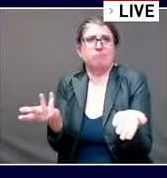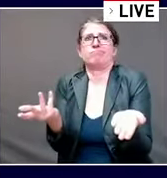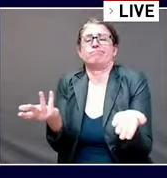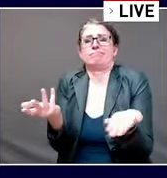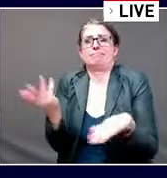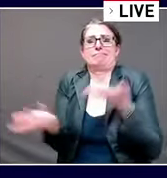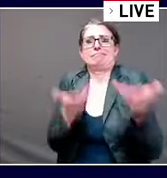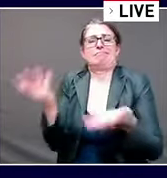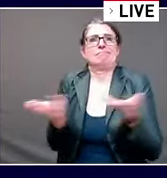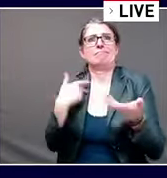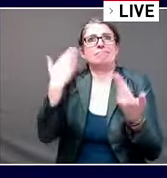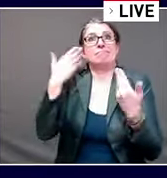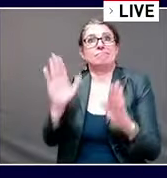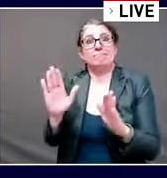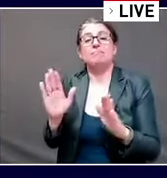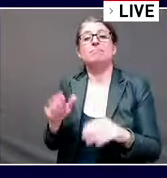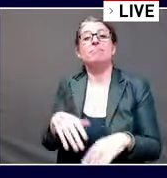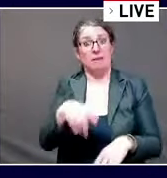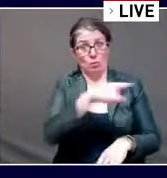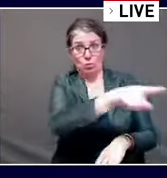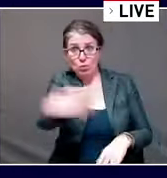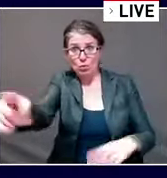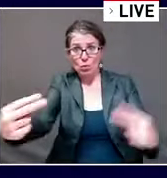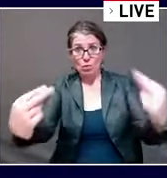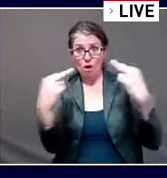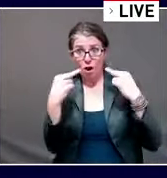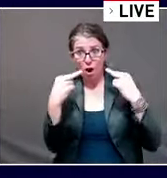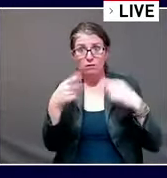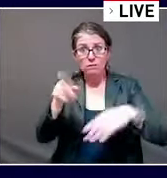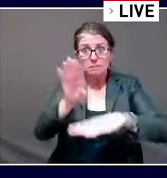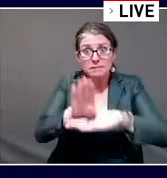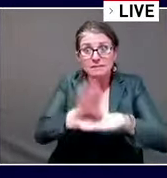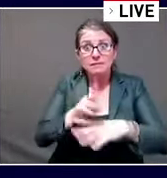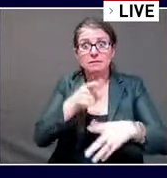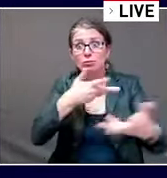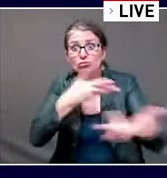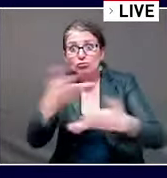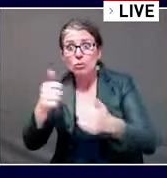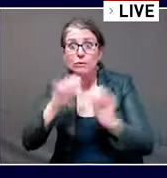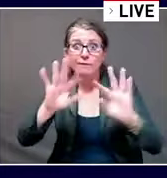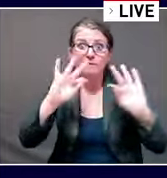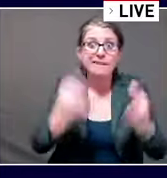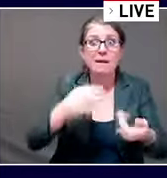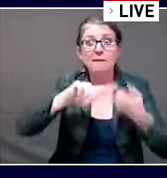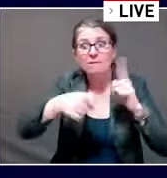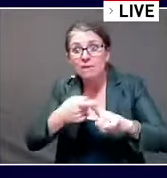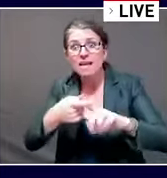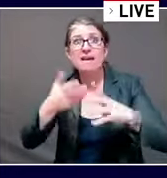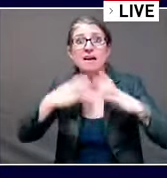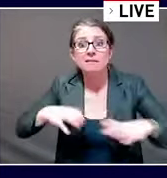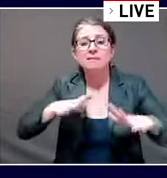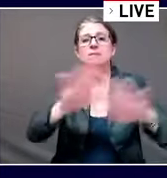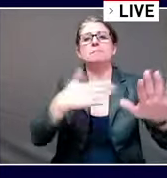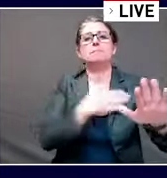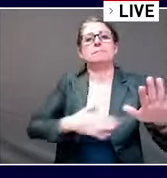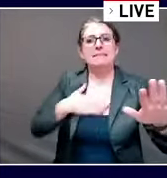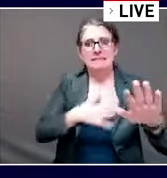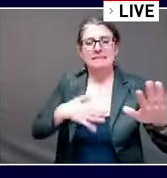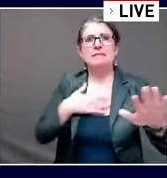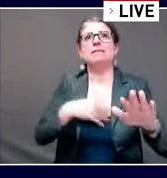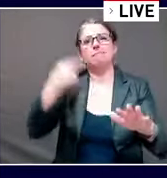families about what group activities we engage in. What I've started talking about with my family is